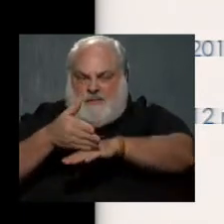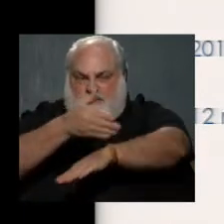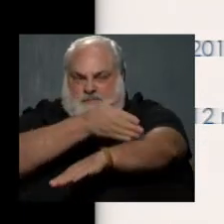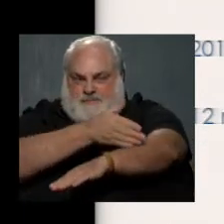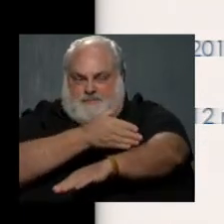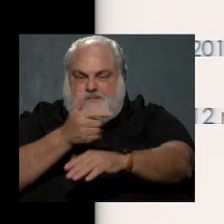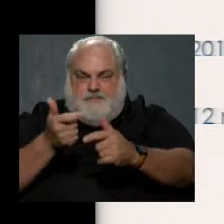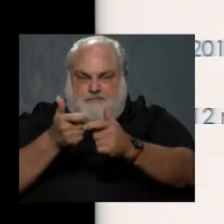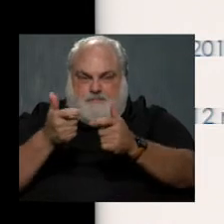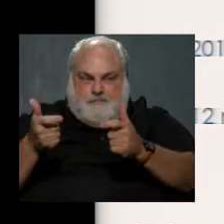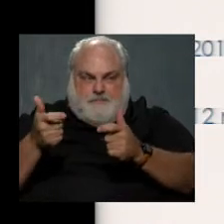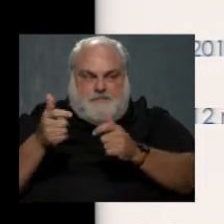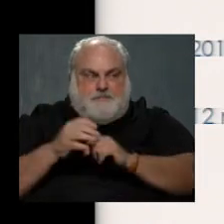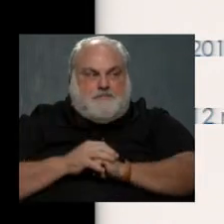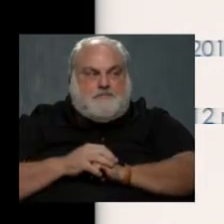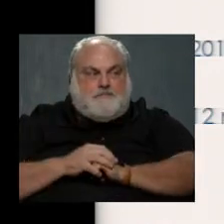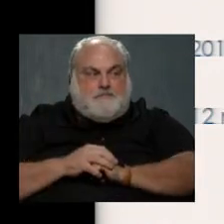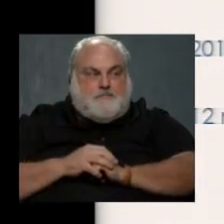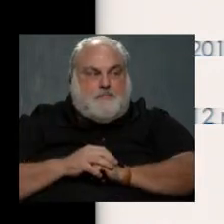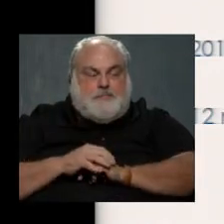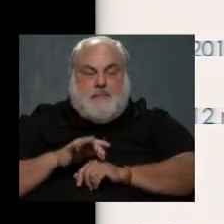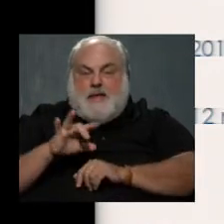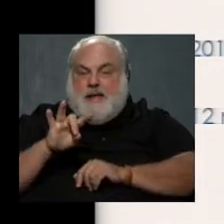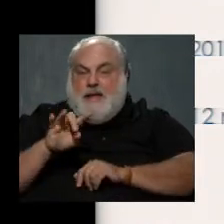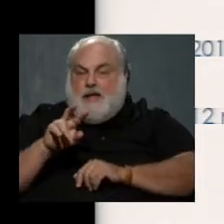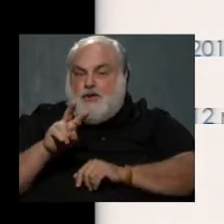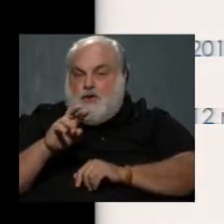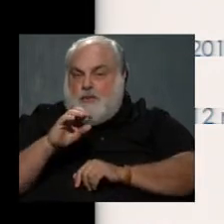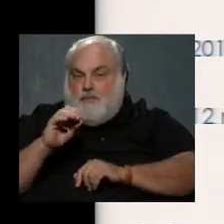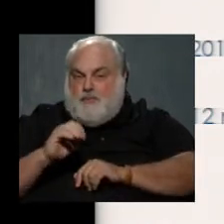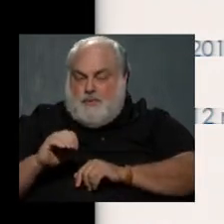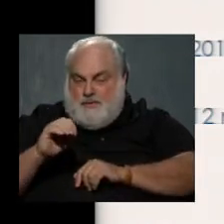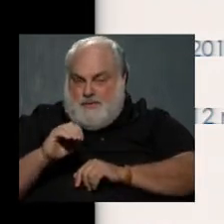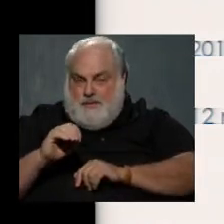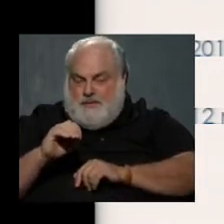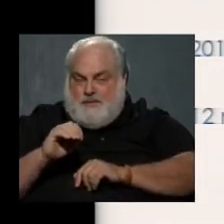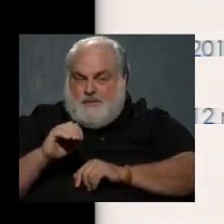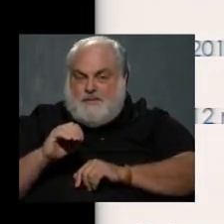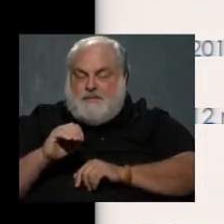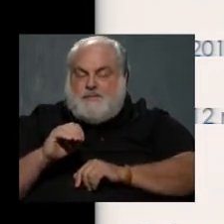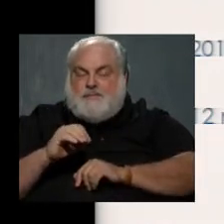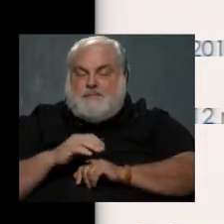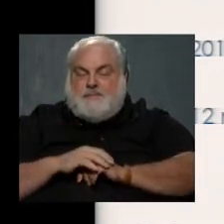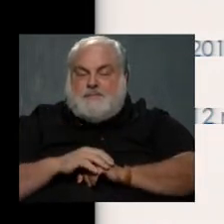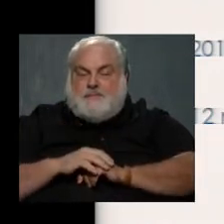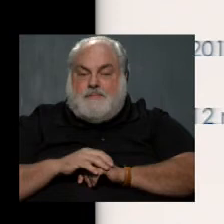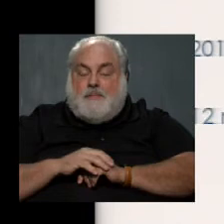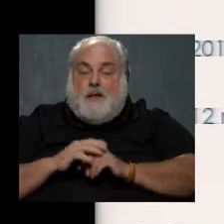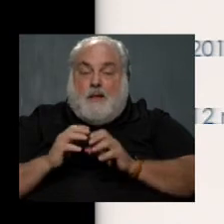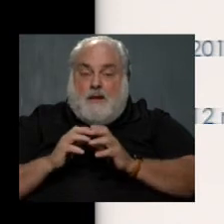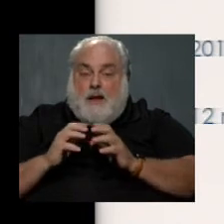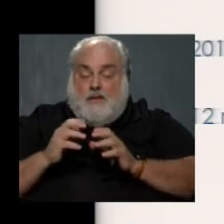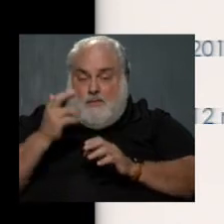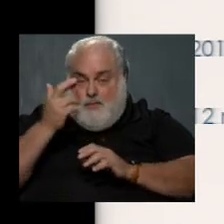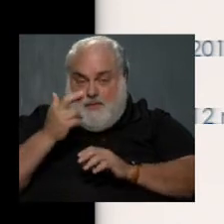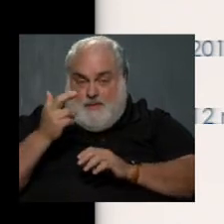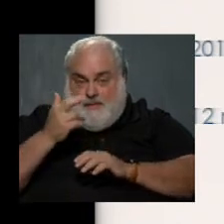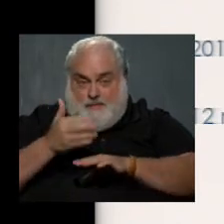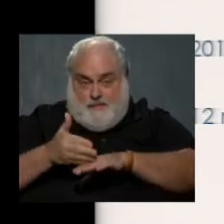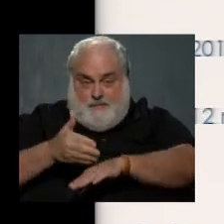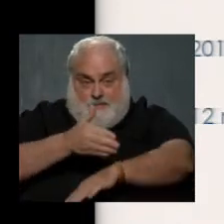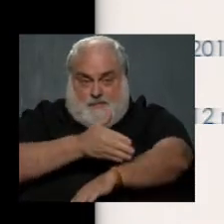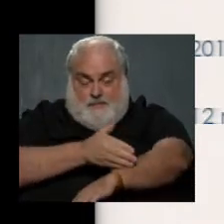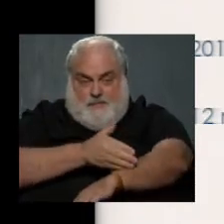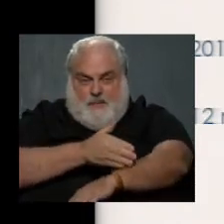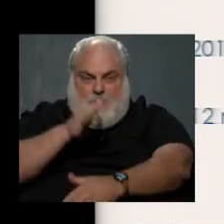dramatically and to an 82.6% claim to premium ratio. And I think a lot of the improvement was due to we